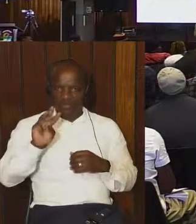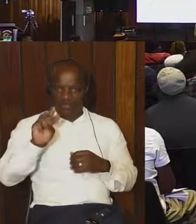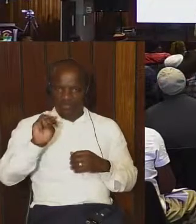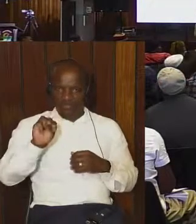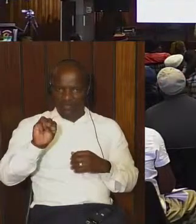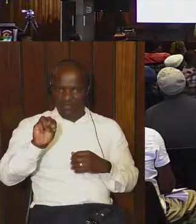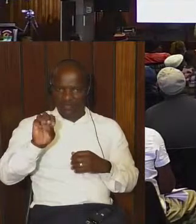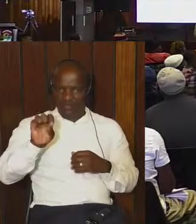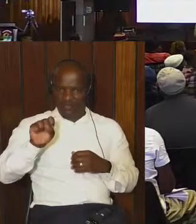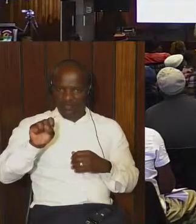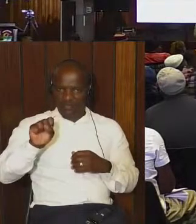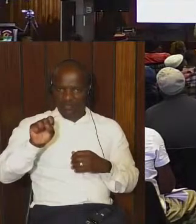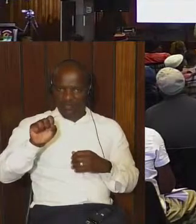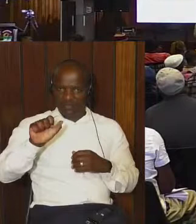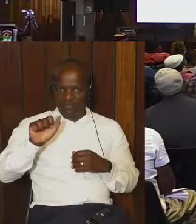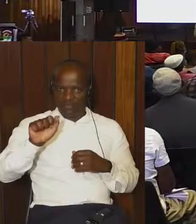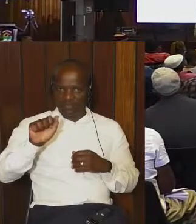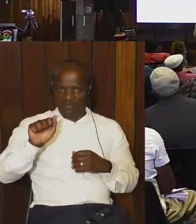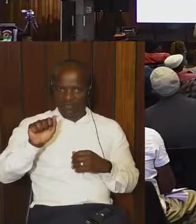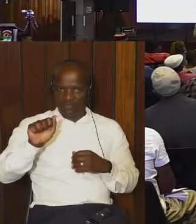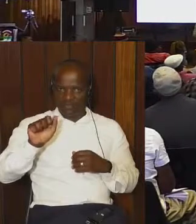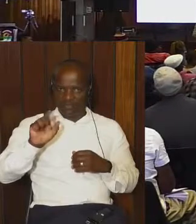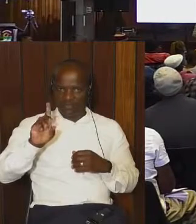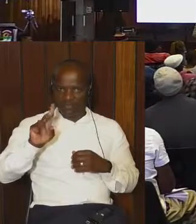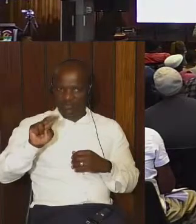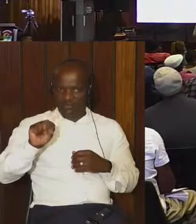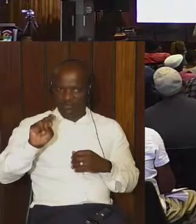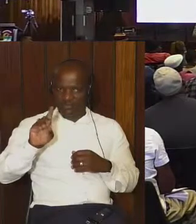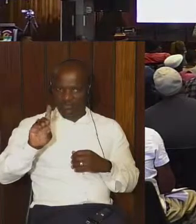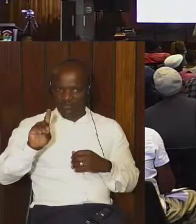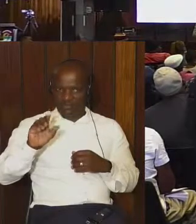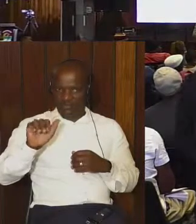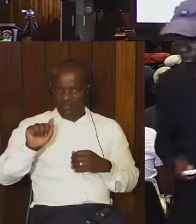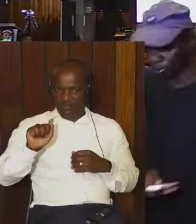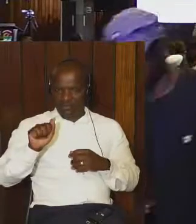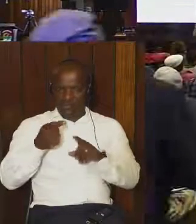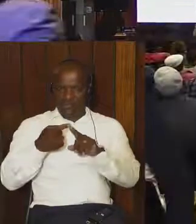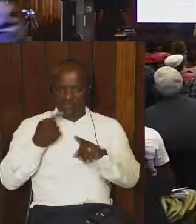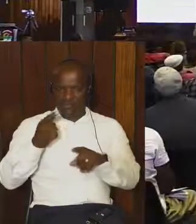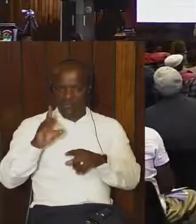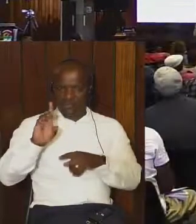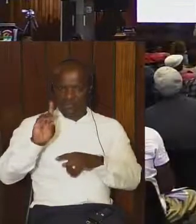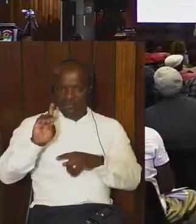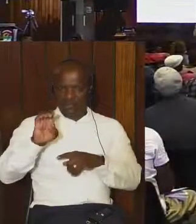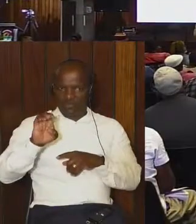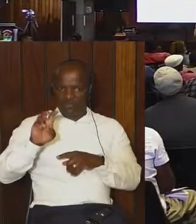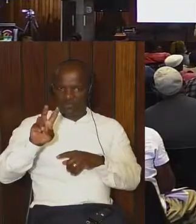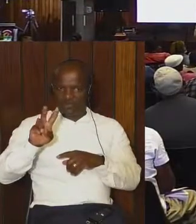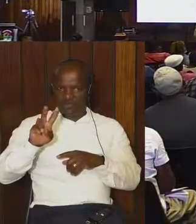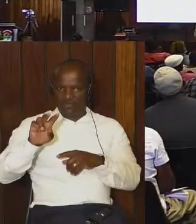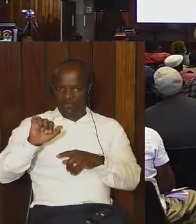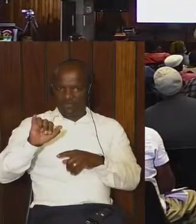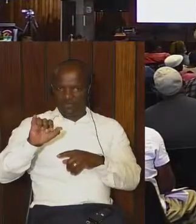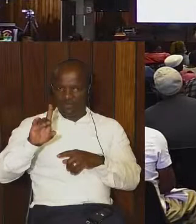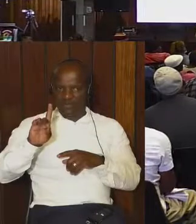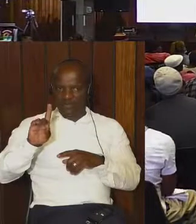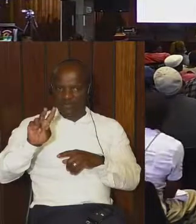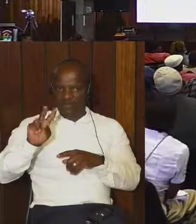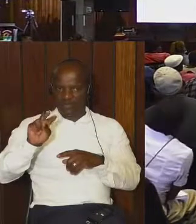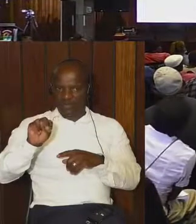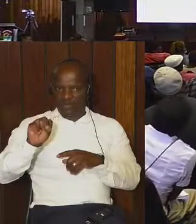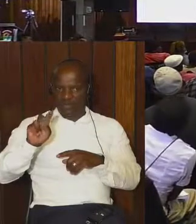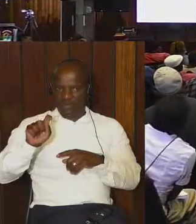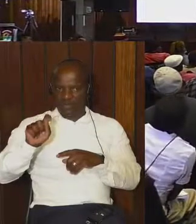Mongezi Mchekwane Ramabulani. I'm from Davidson. I am Msanda of